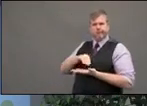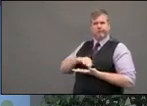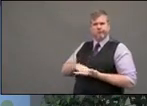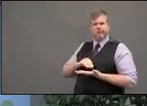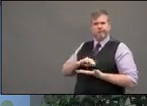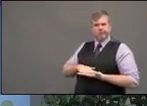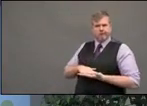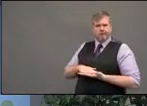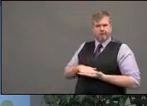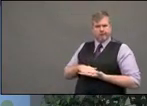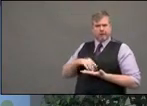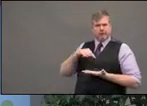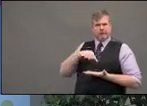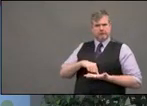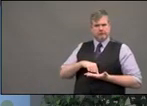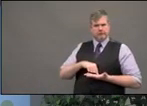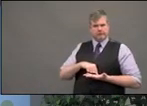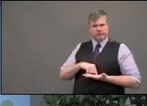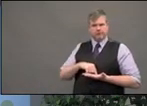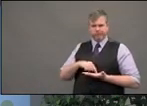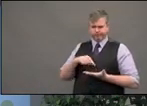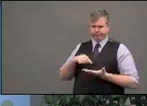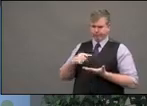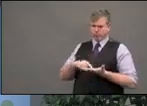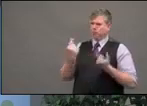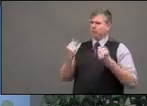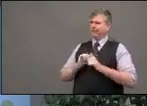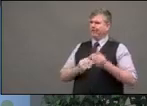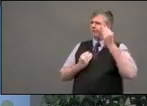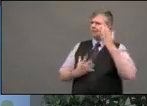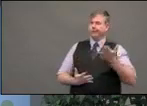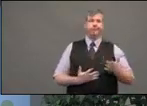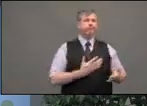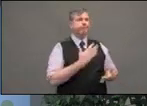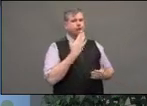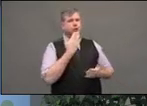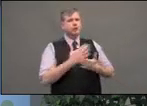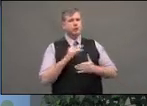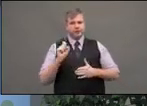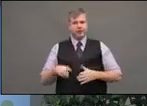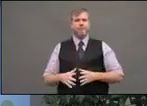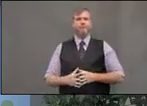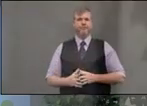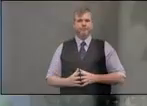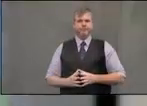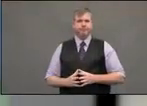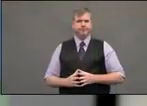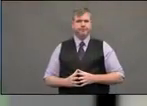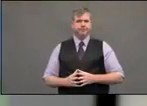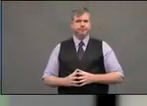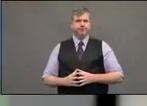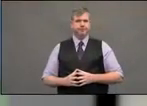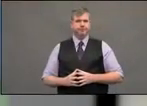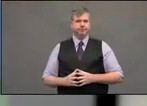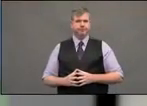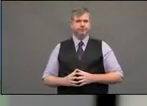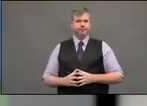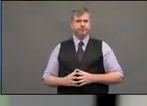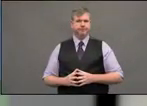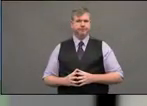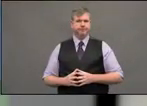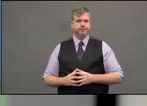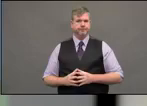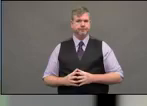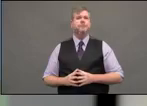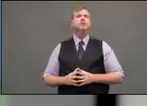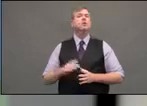think one of the most important things is we will not ask about documentation status. Everything about your health care is